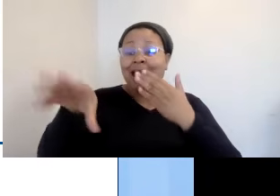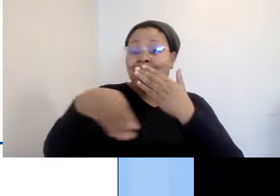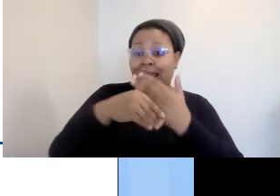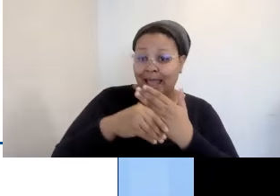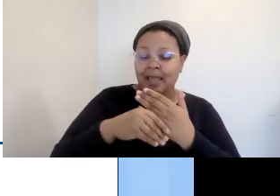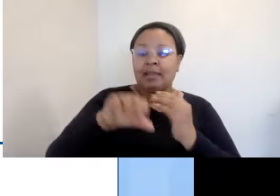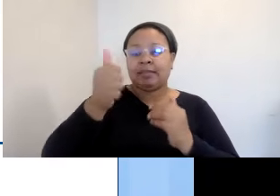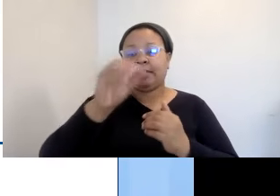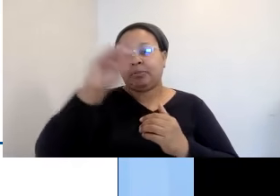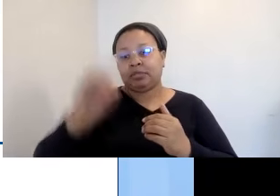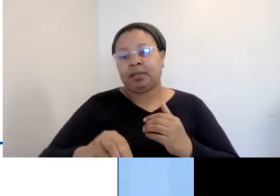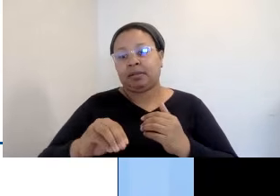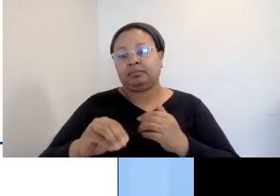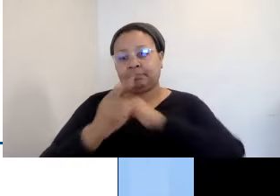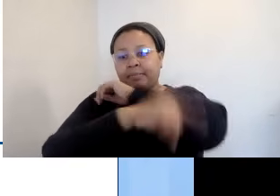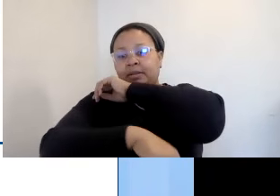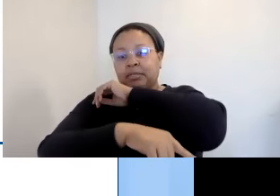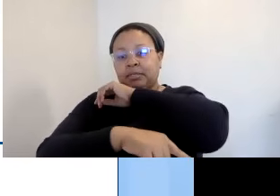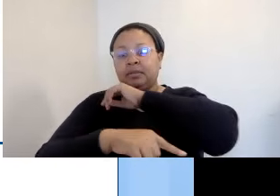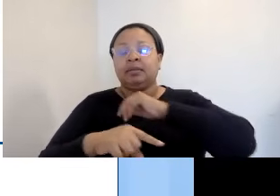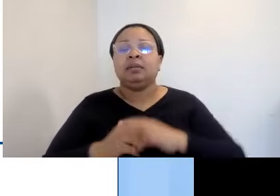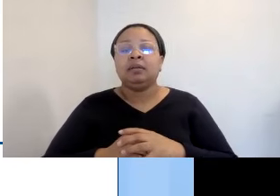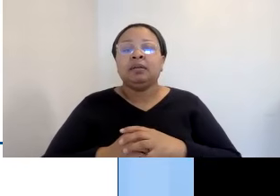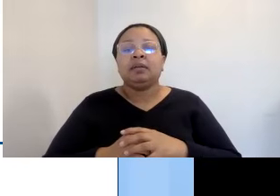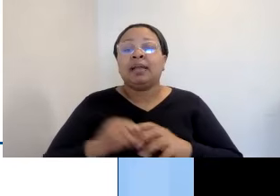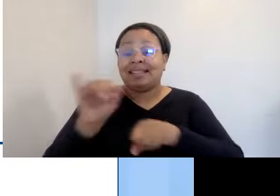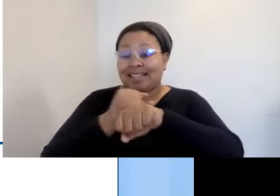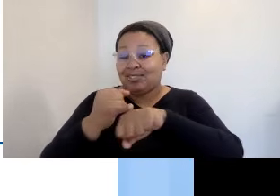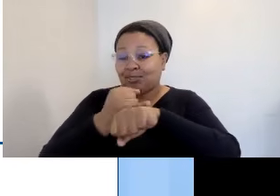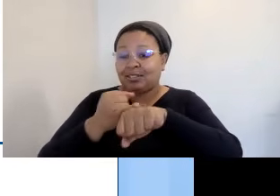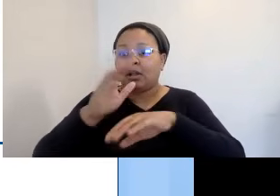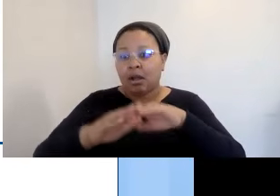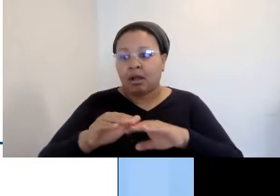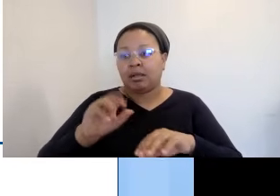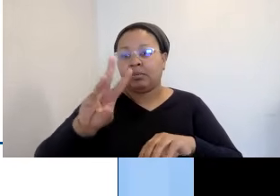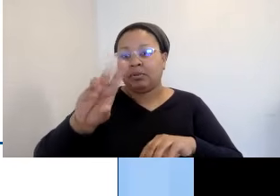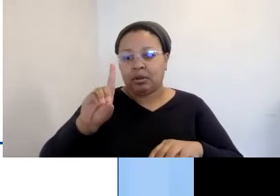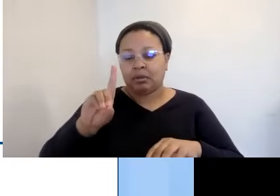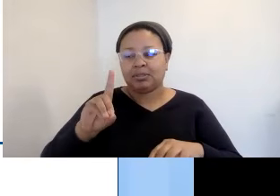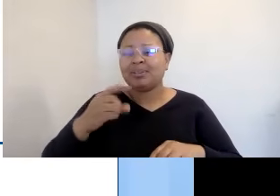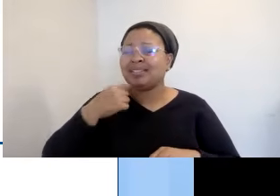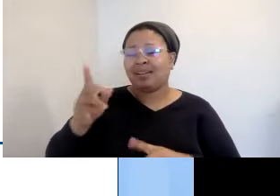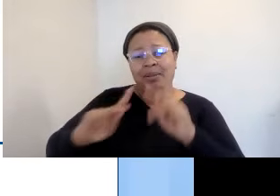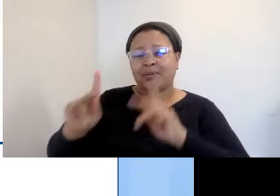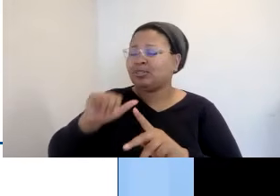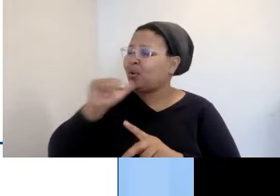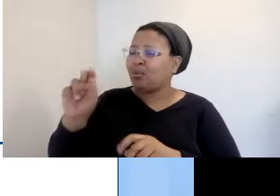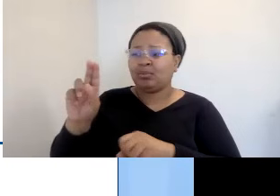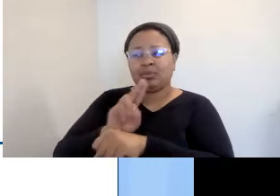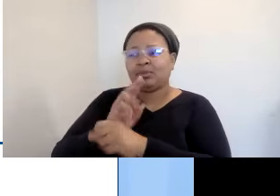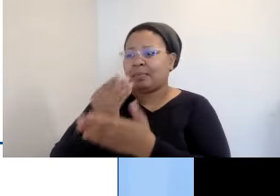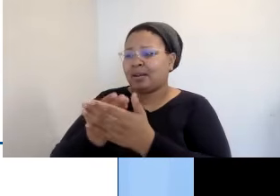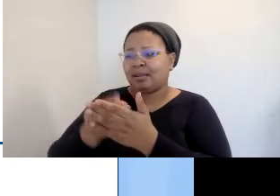earnest portion of the withdrawal. So typically we just tell people, just don't spend your ABLE funds on those 5 main